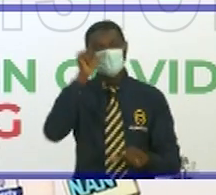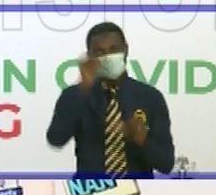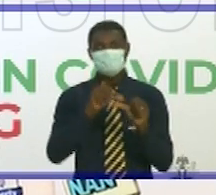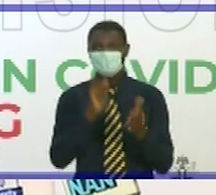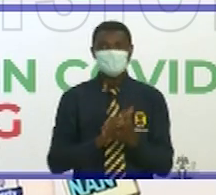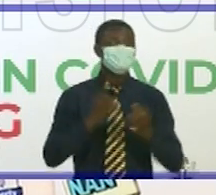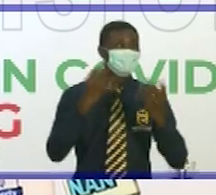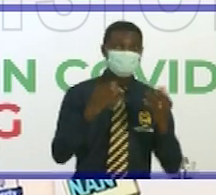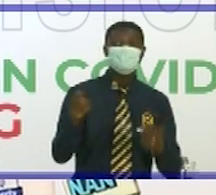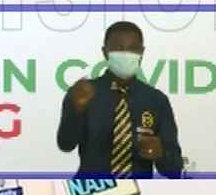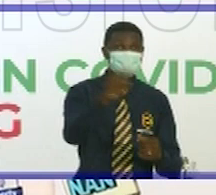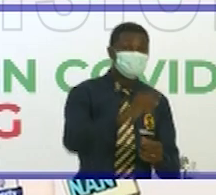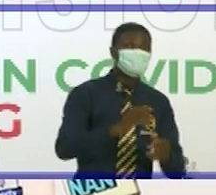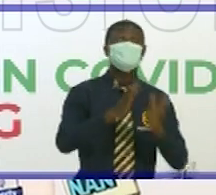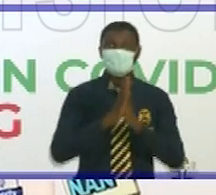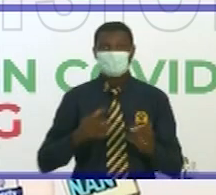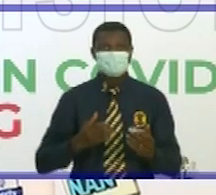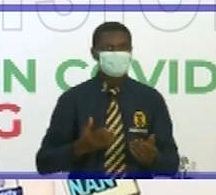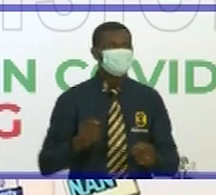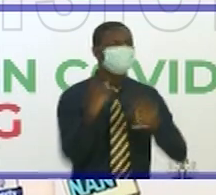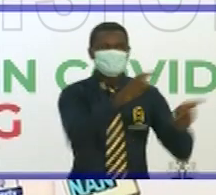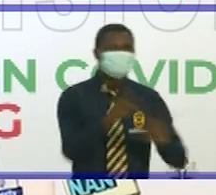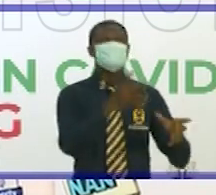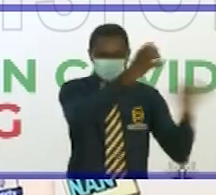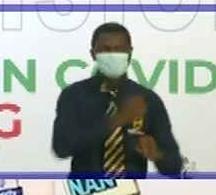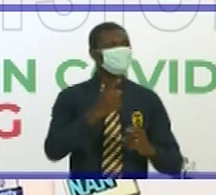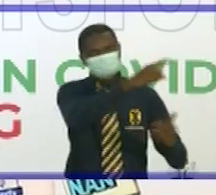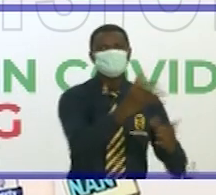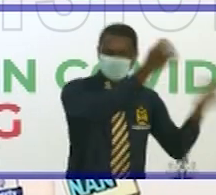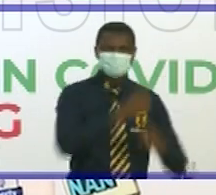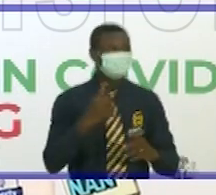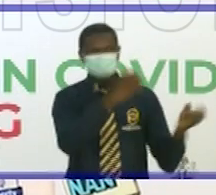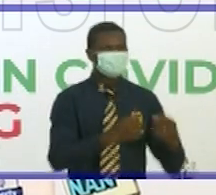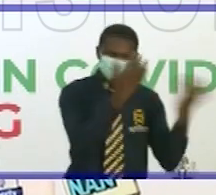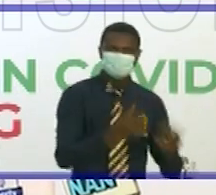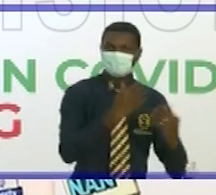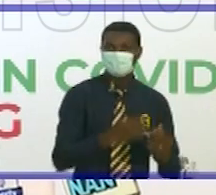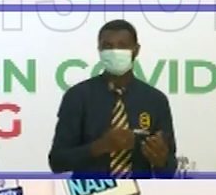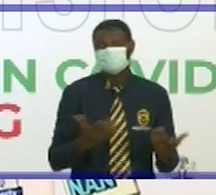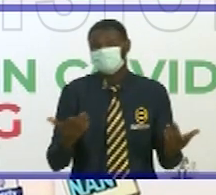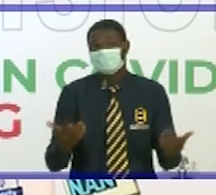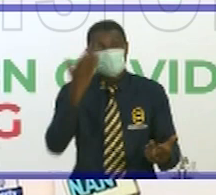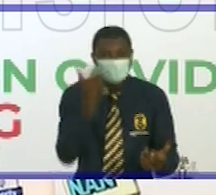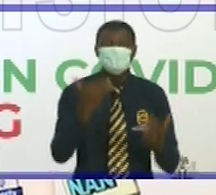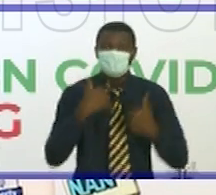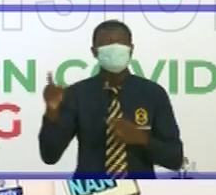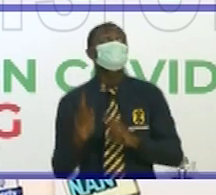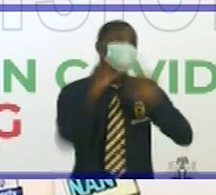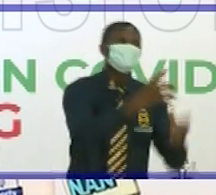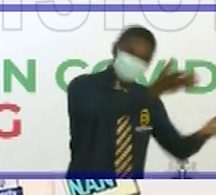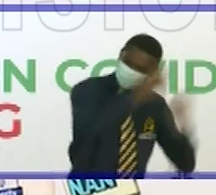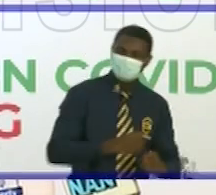being beaten and hustled as to why haven't we brought it